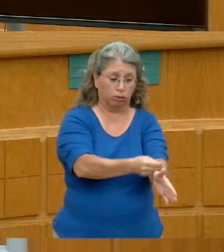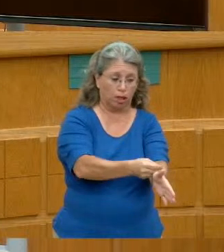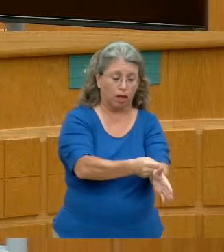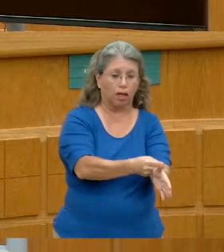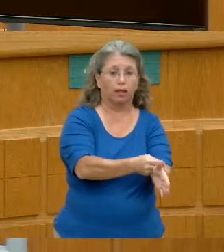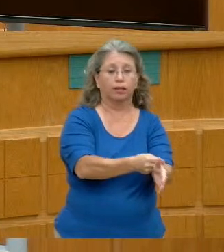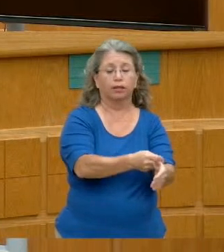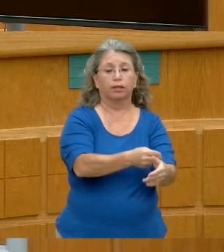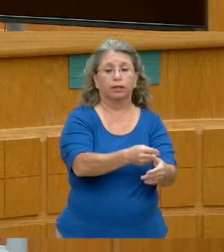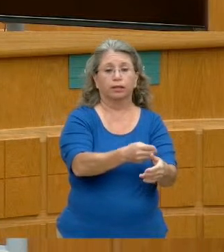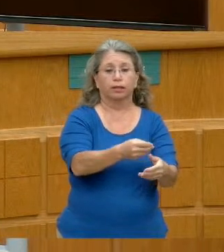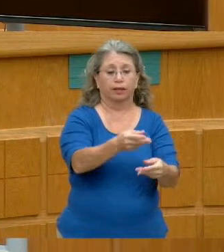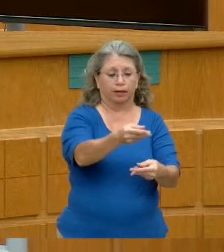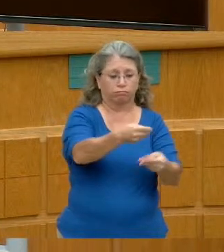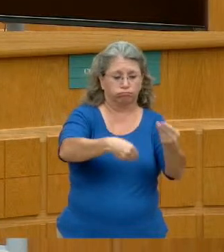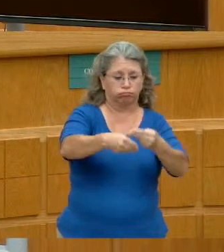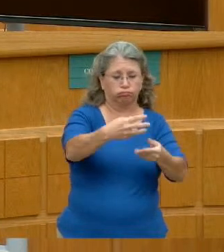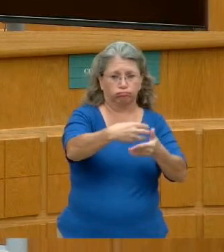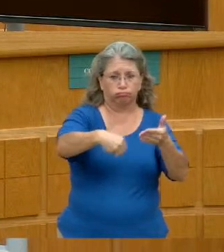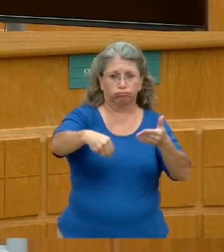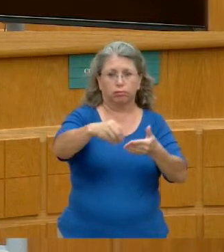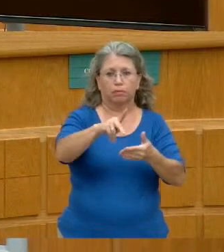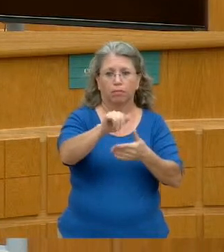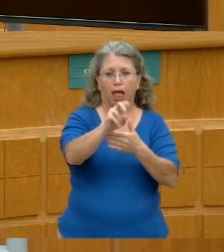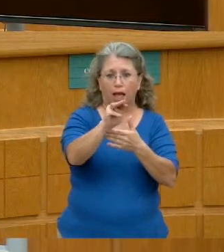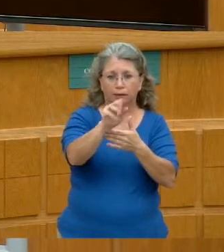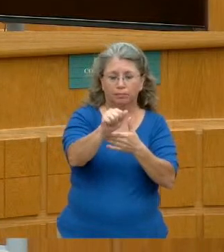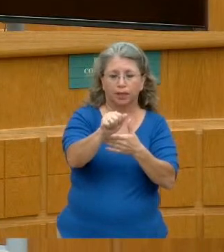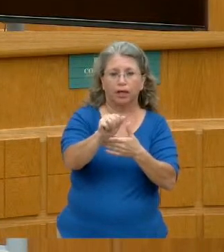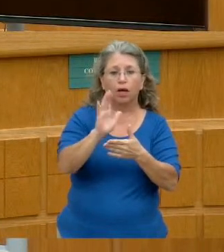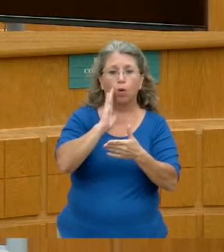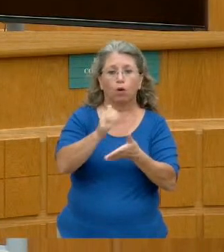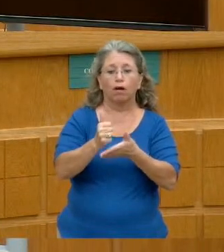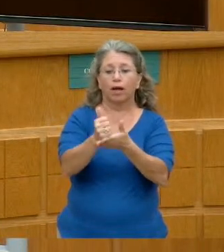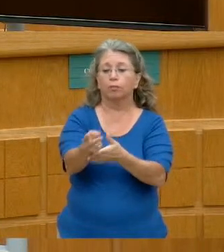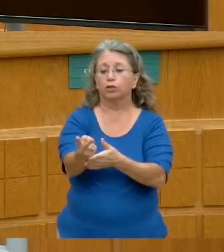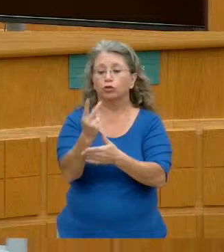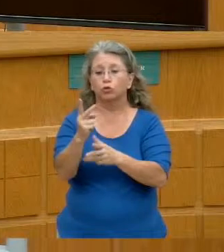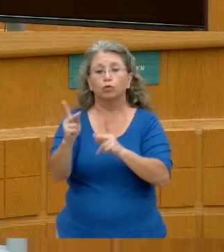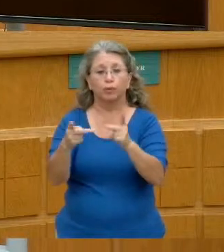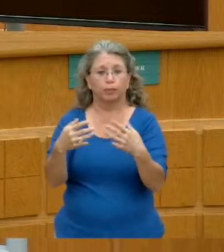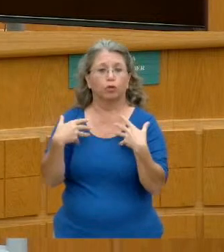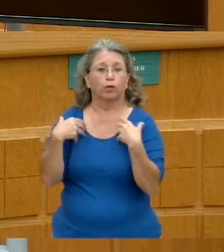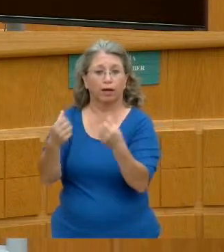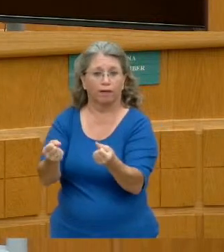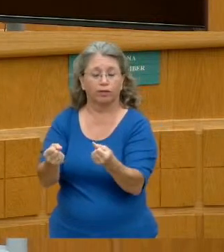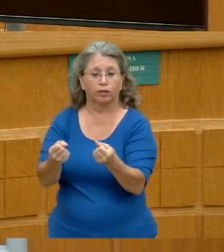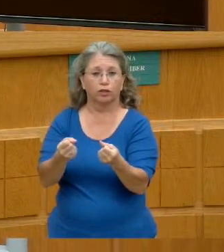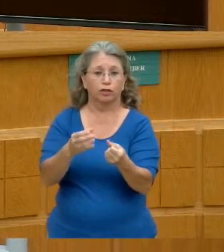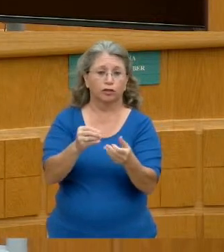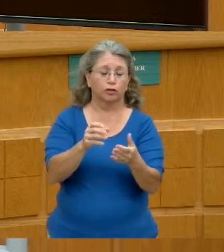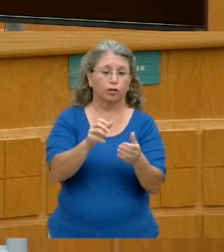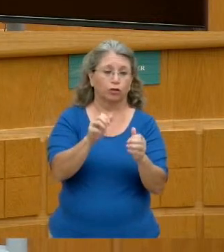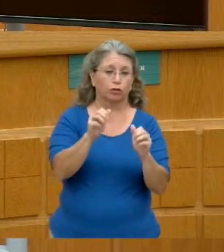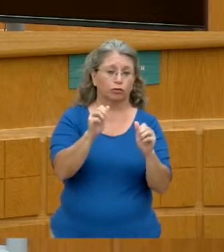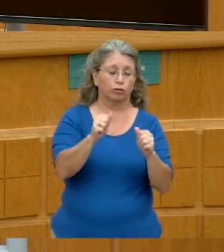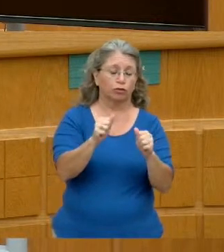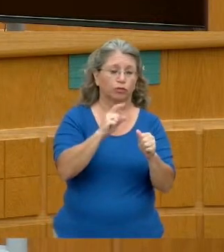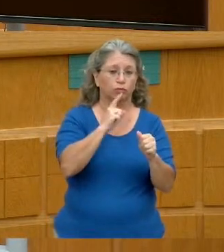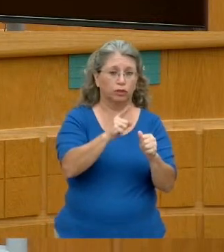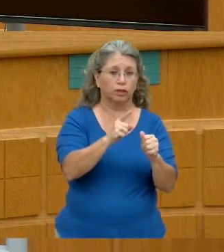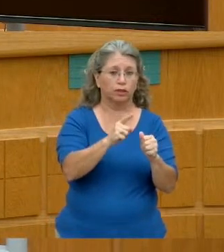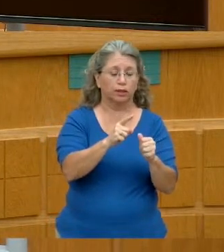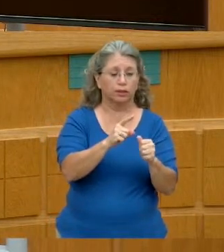get a twofer. So you can pat yourself on both sides of the back by going and donating blood to help two people recover. The quicker they